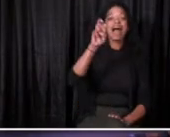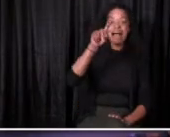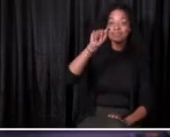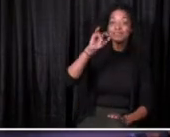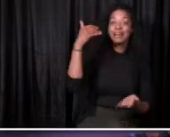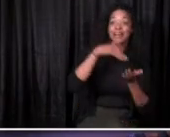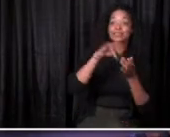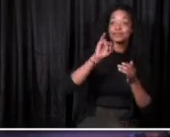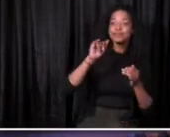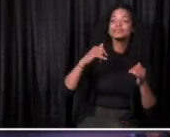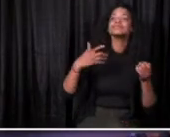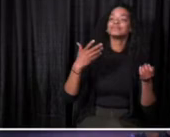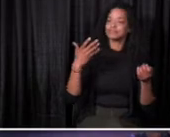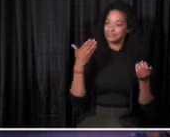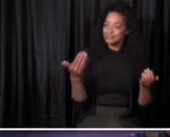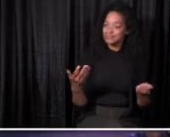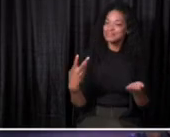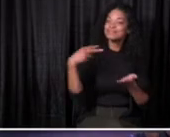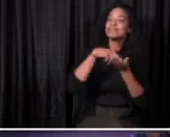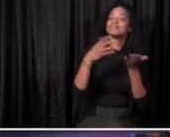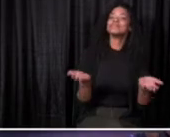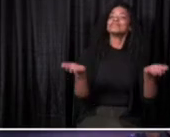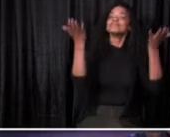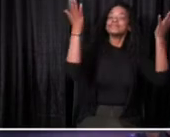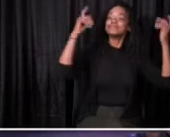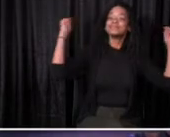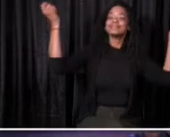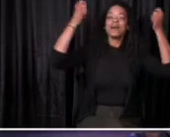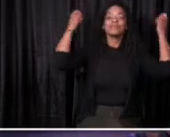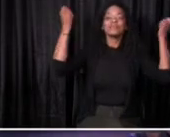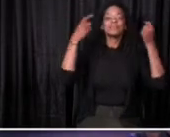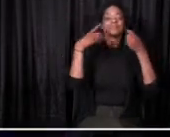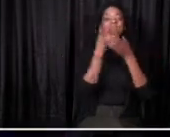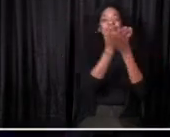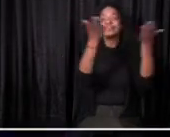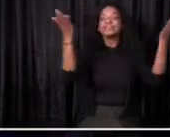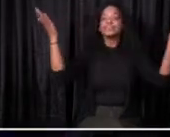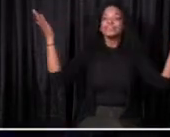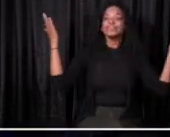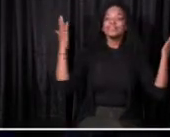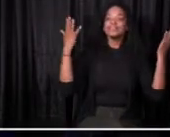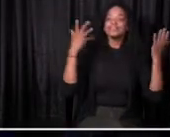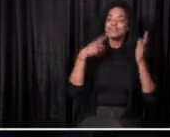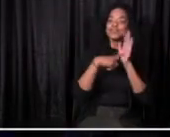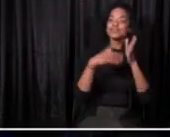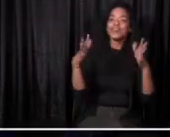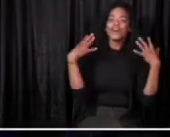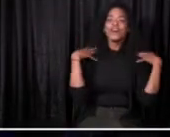celebrate you and thank you for your courage and your sacrifice.